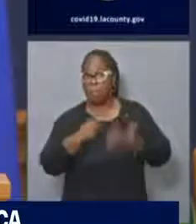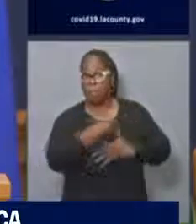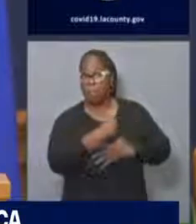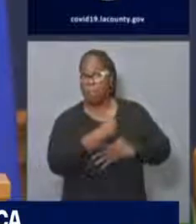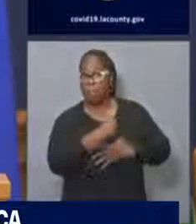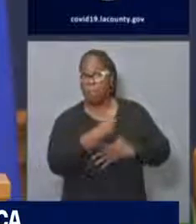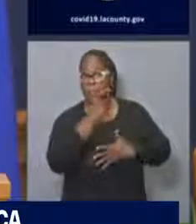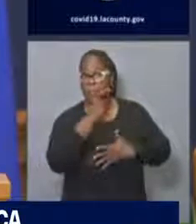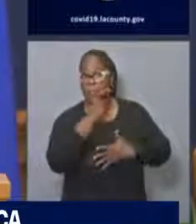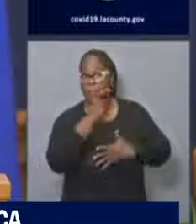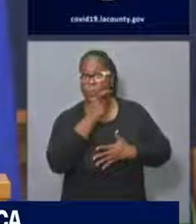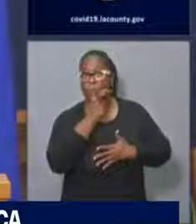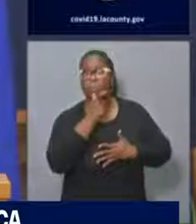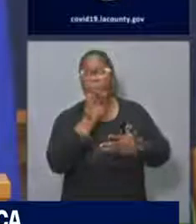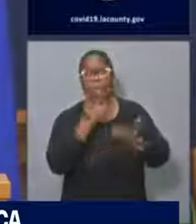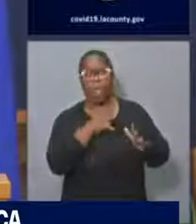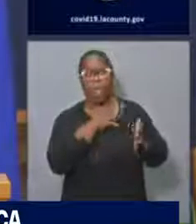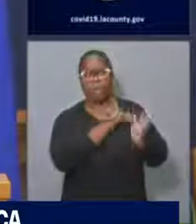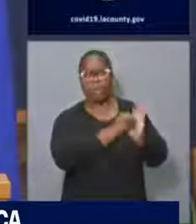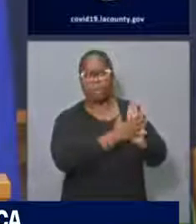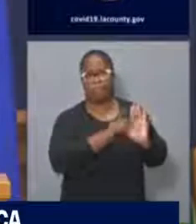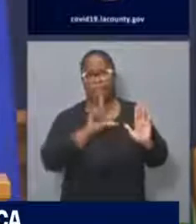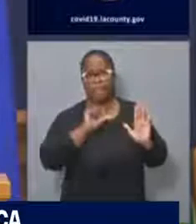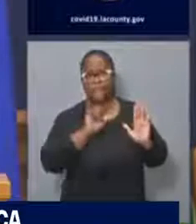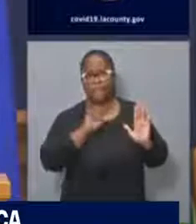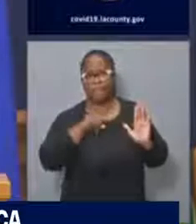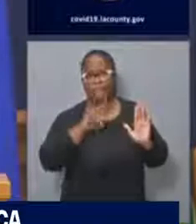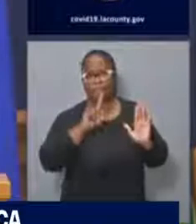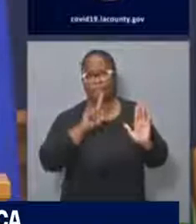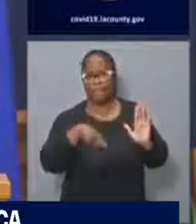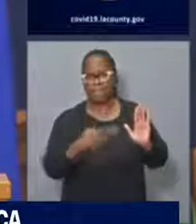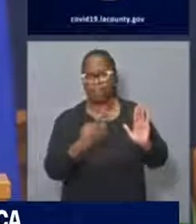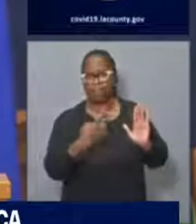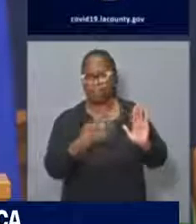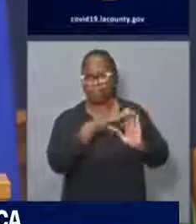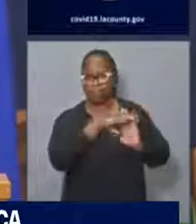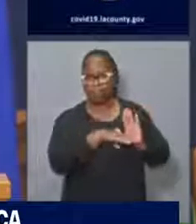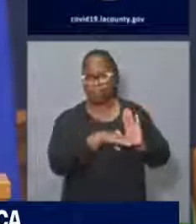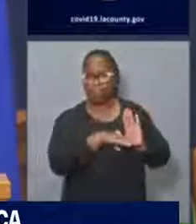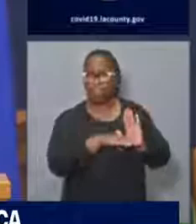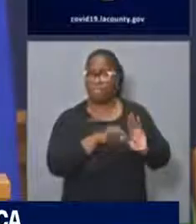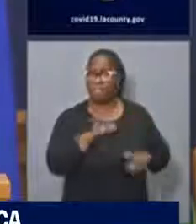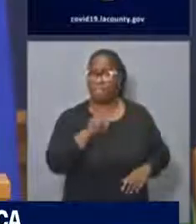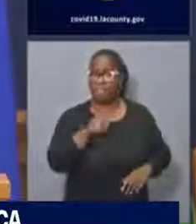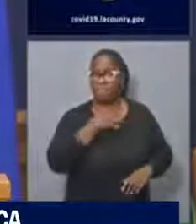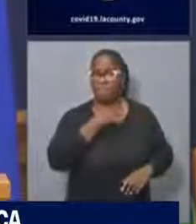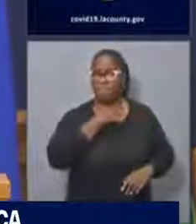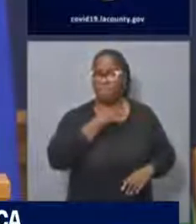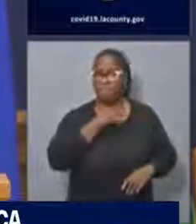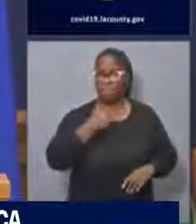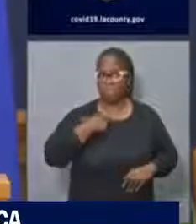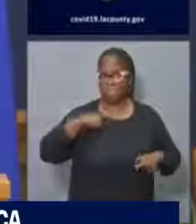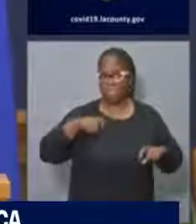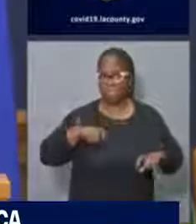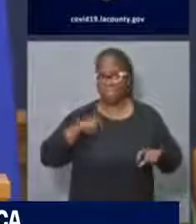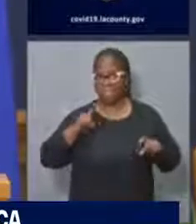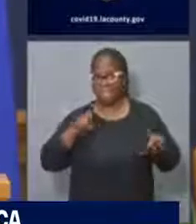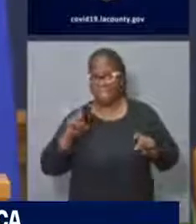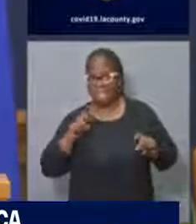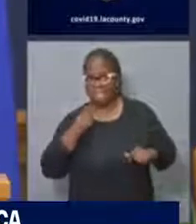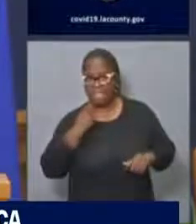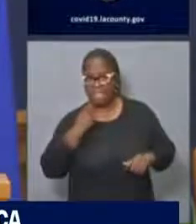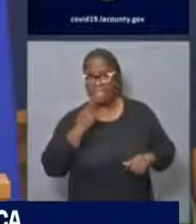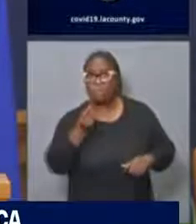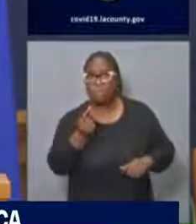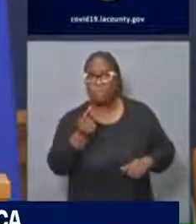to populations that are listed in the LADPH guidance. So if you are unsure of whether or not you need a test, first check with